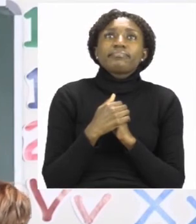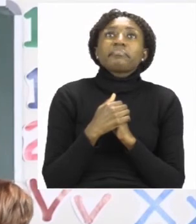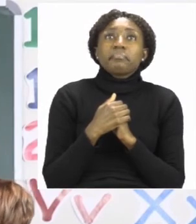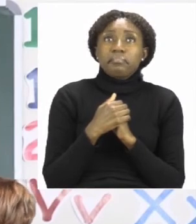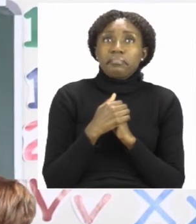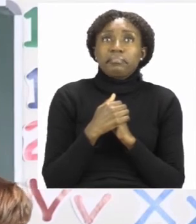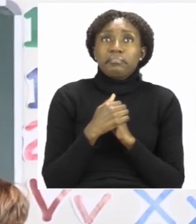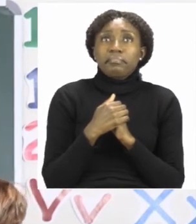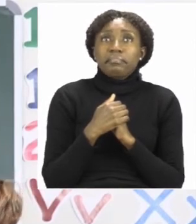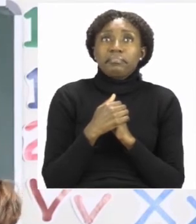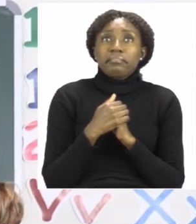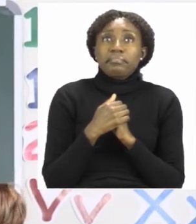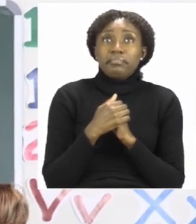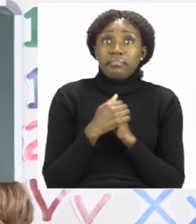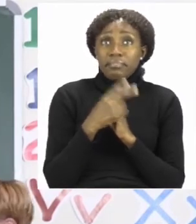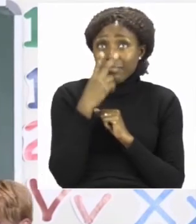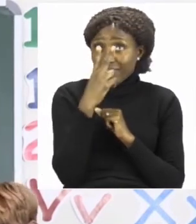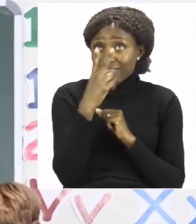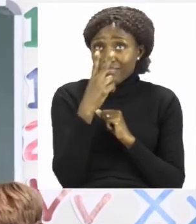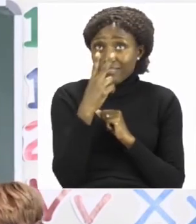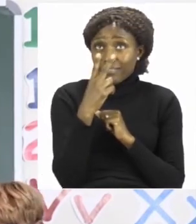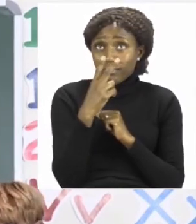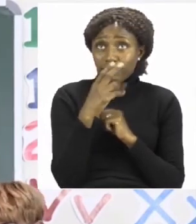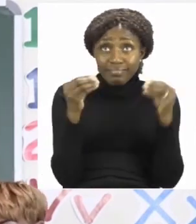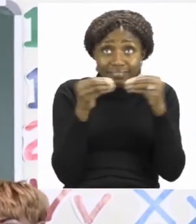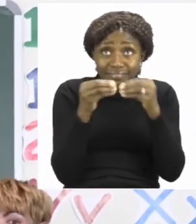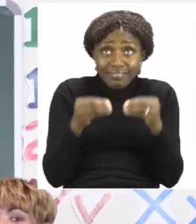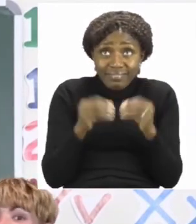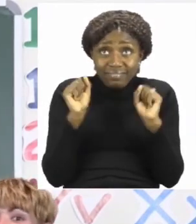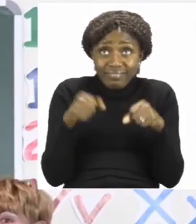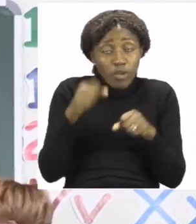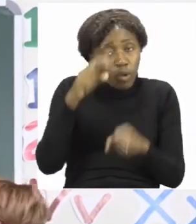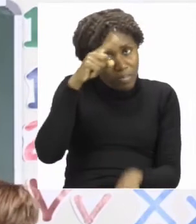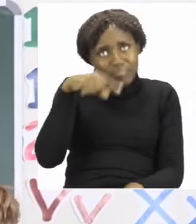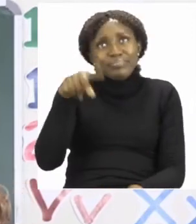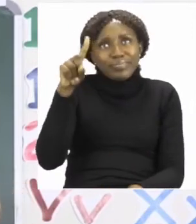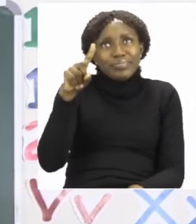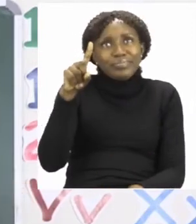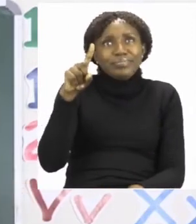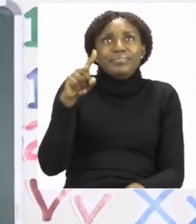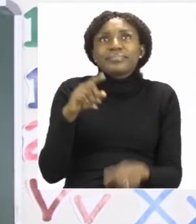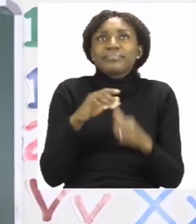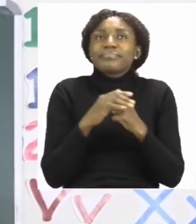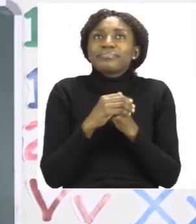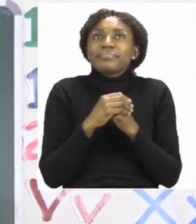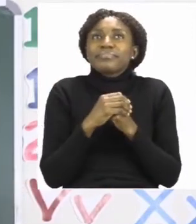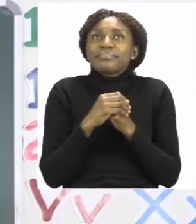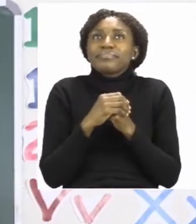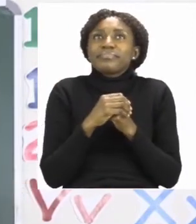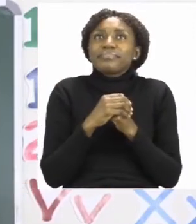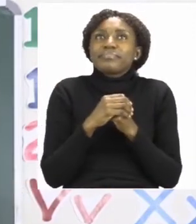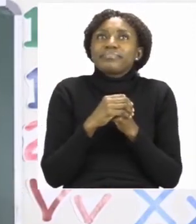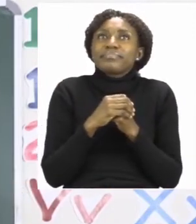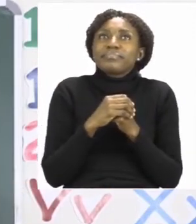do you think this one fits absolutely it does can